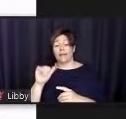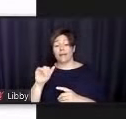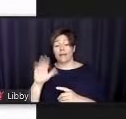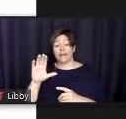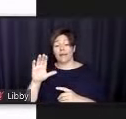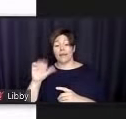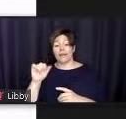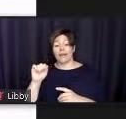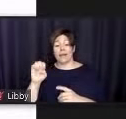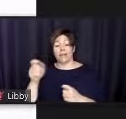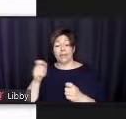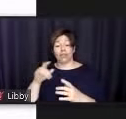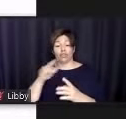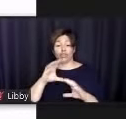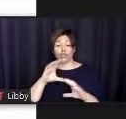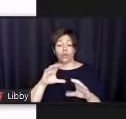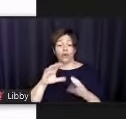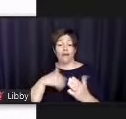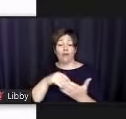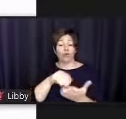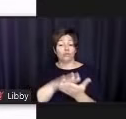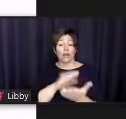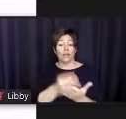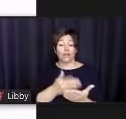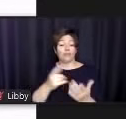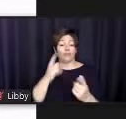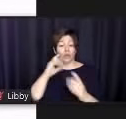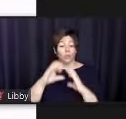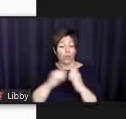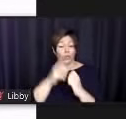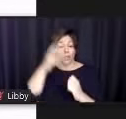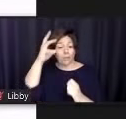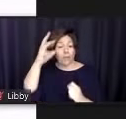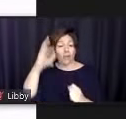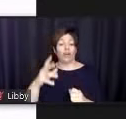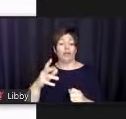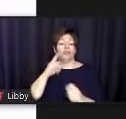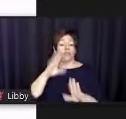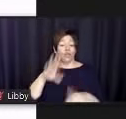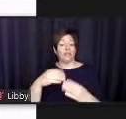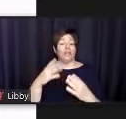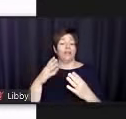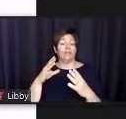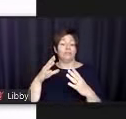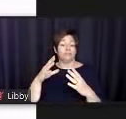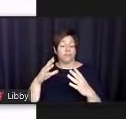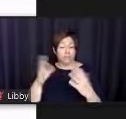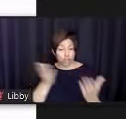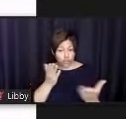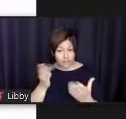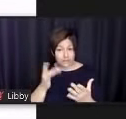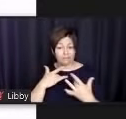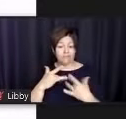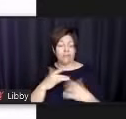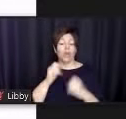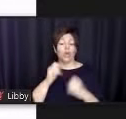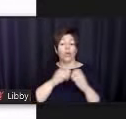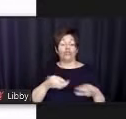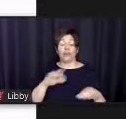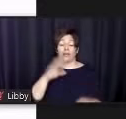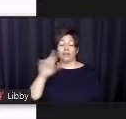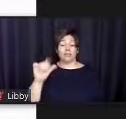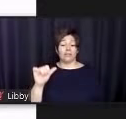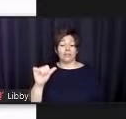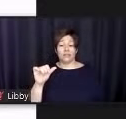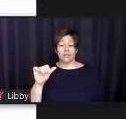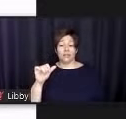to communicate with parents and seek parental input concerning services. As a parent of a child with a disability, I appreciate how